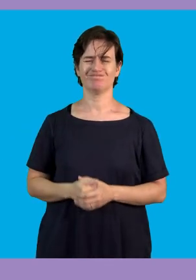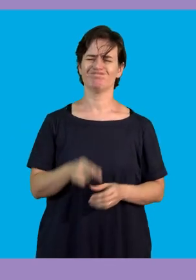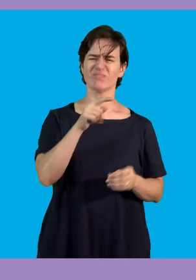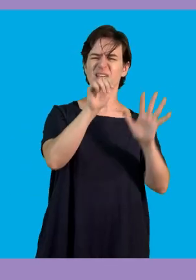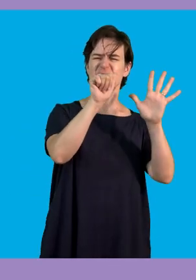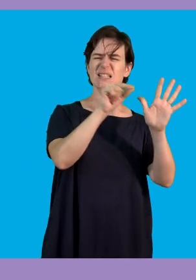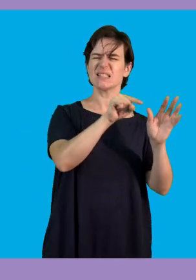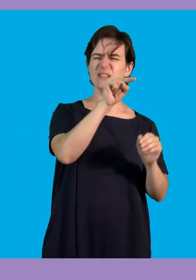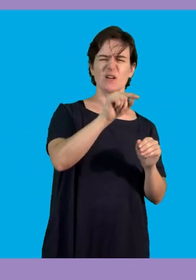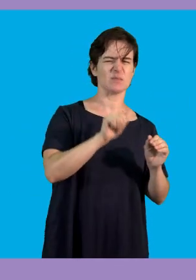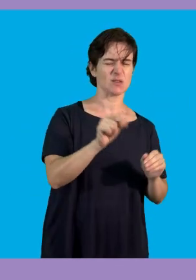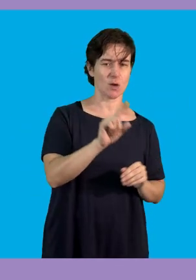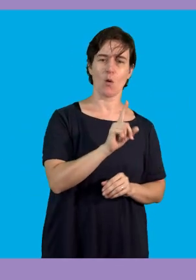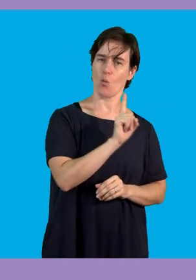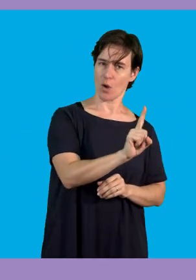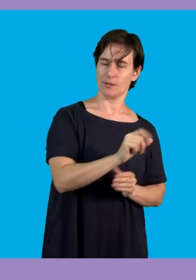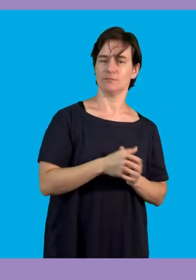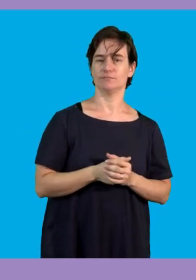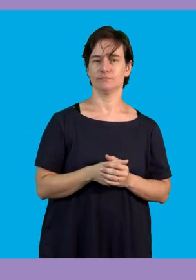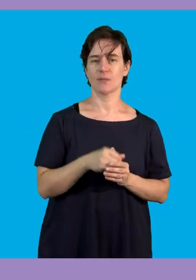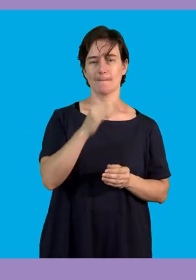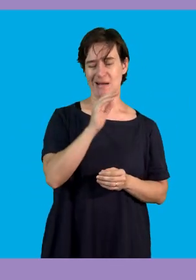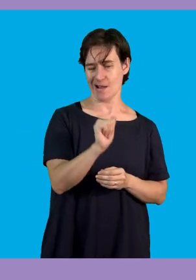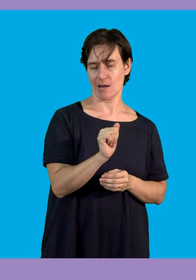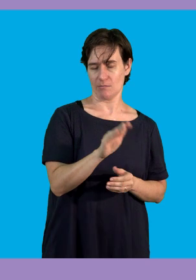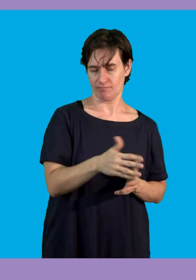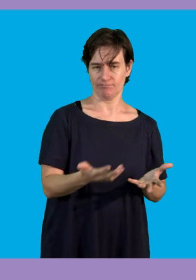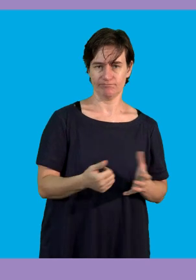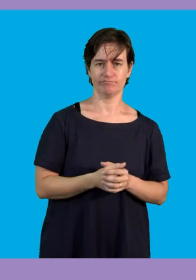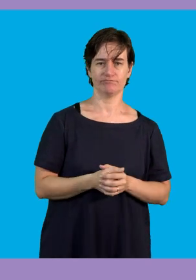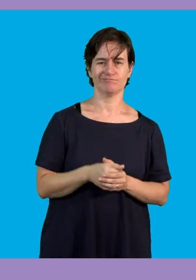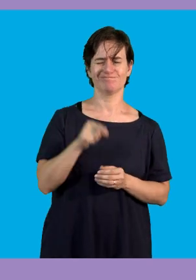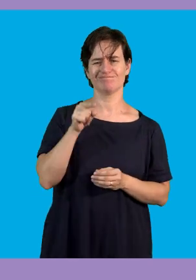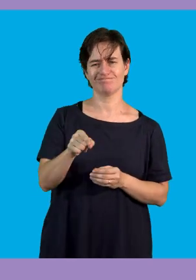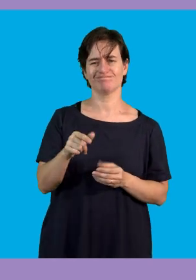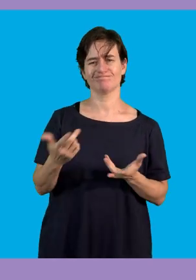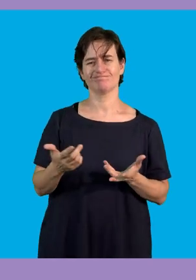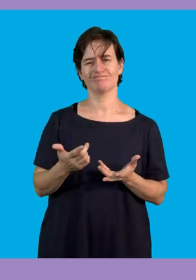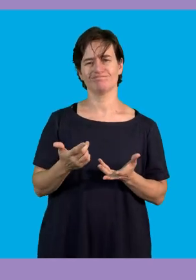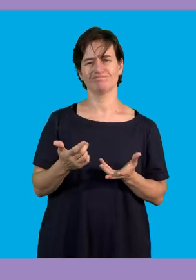6 divided by 6 is 1, and we remain with a. 18